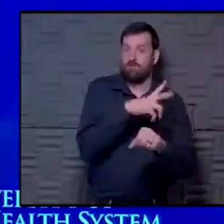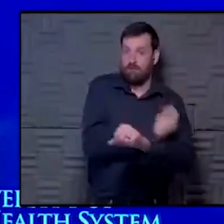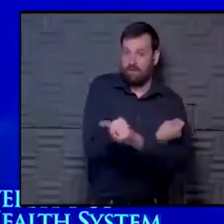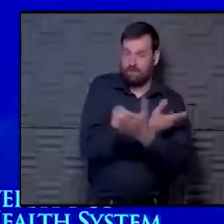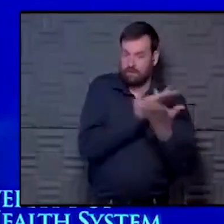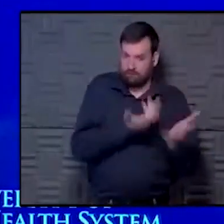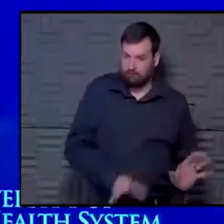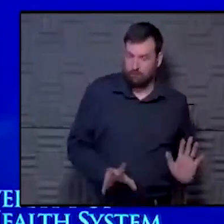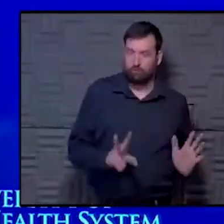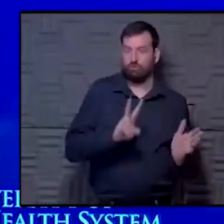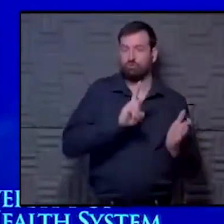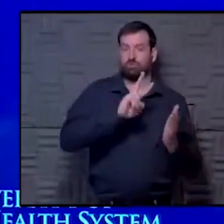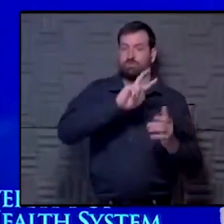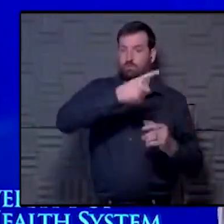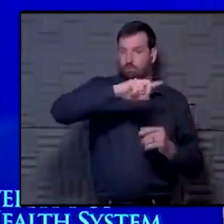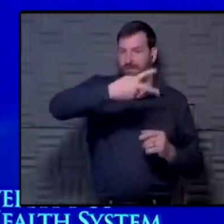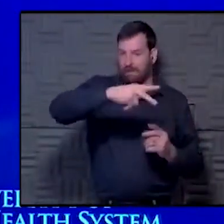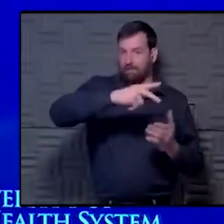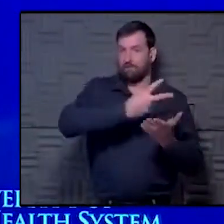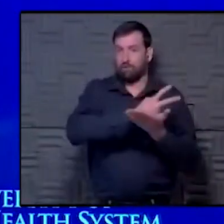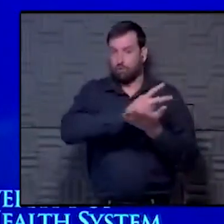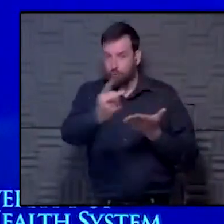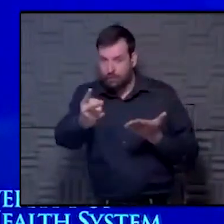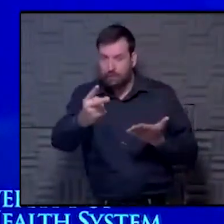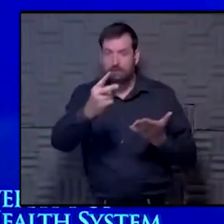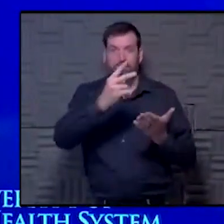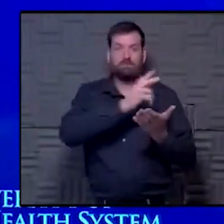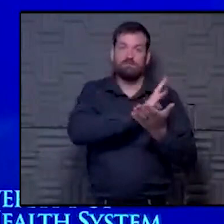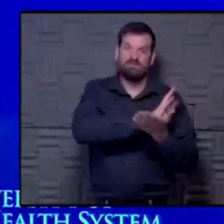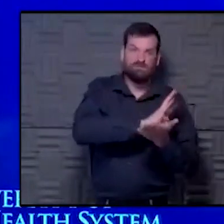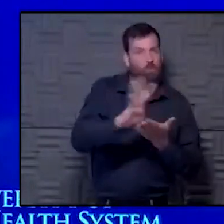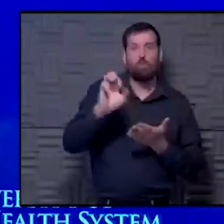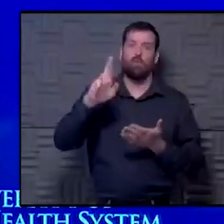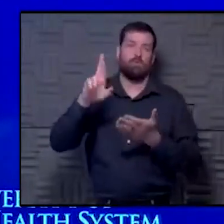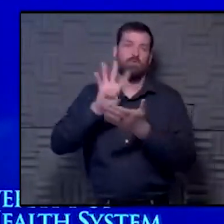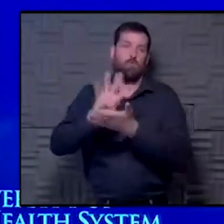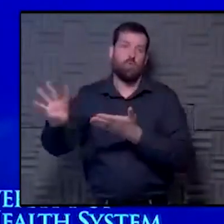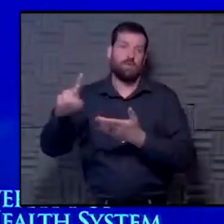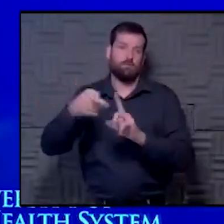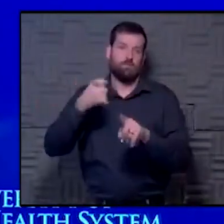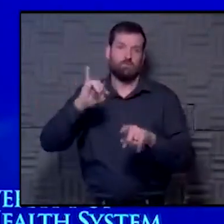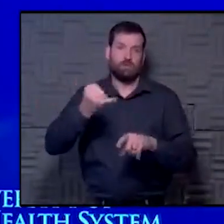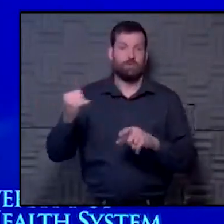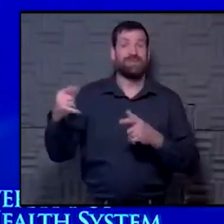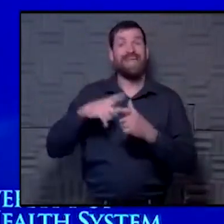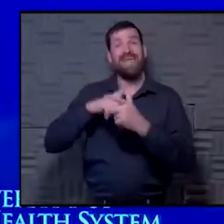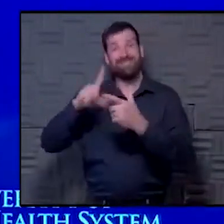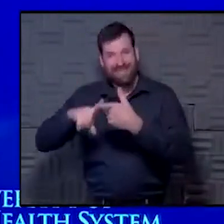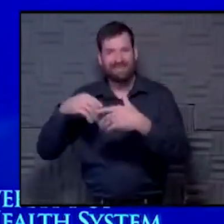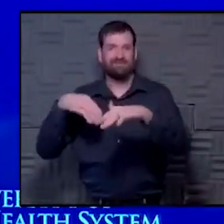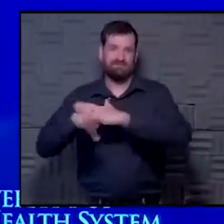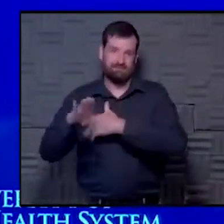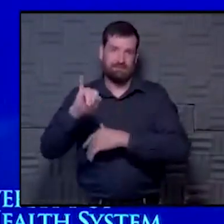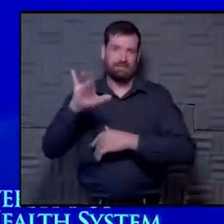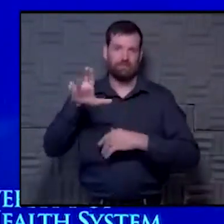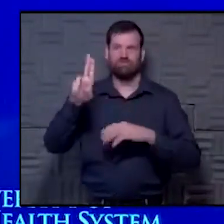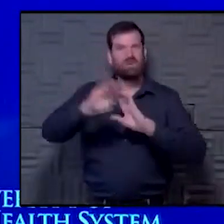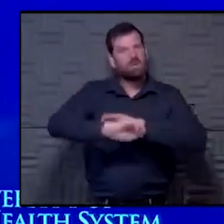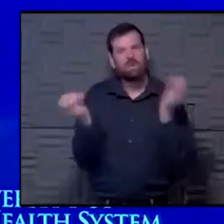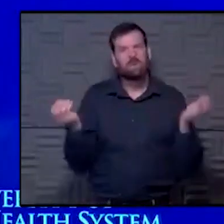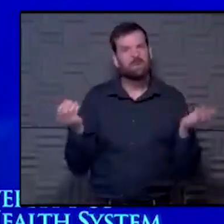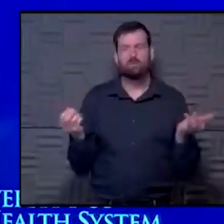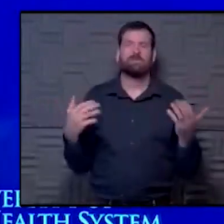vaccine 2 weeks after the second dose, or 2 weeks or 4 weeks out of their J&J dose, and then came into the ICU. Yeah. So again,